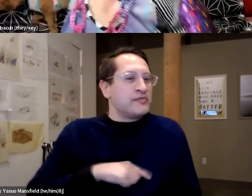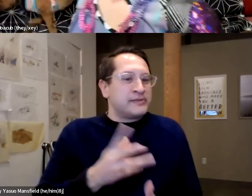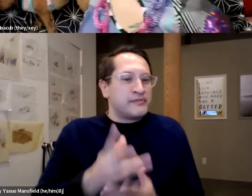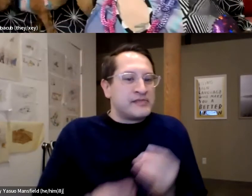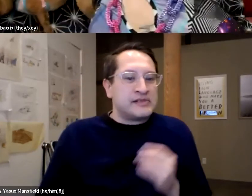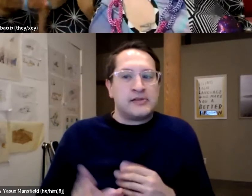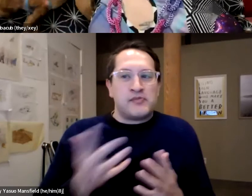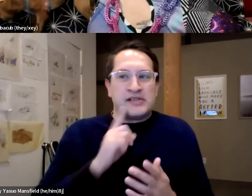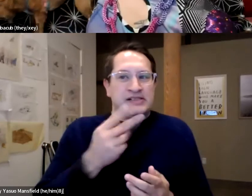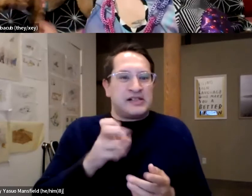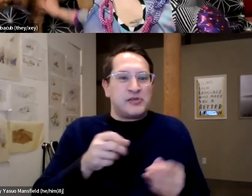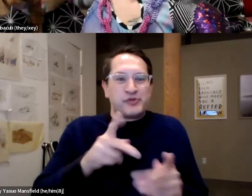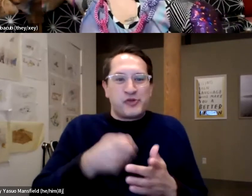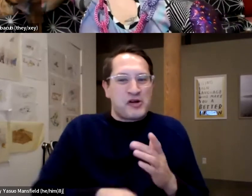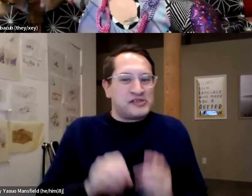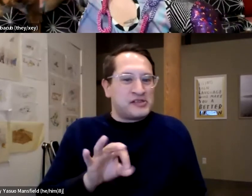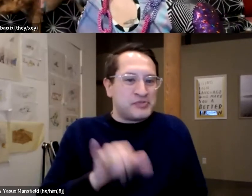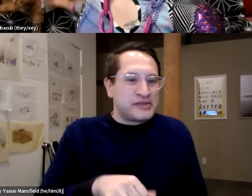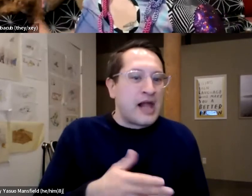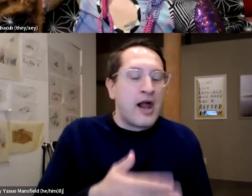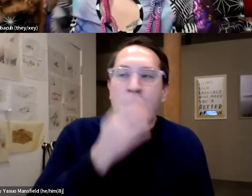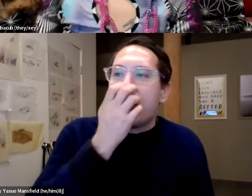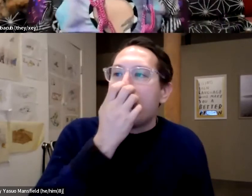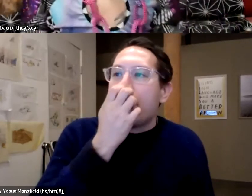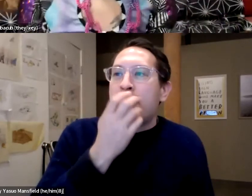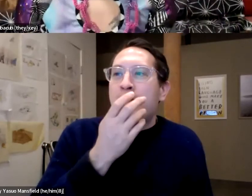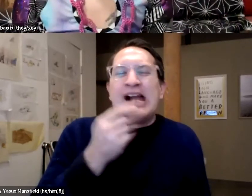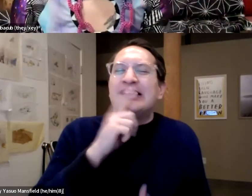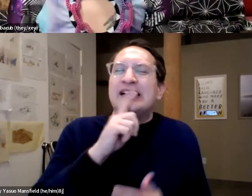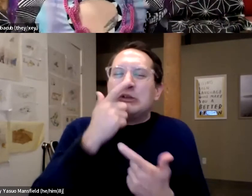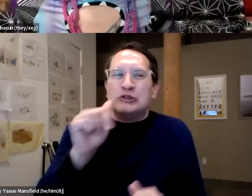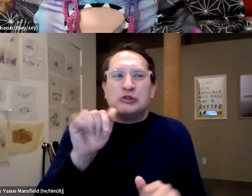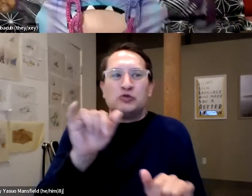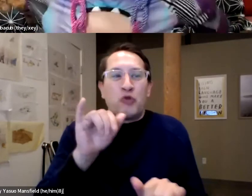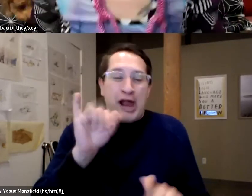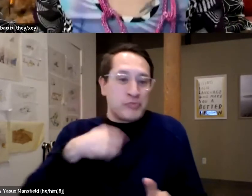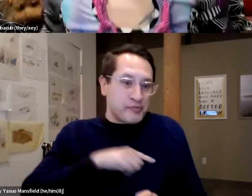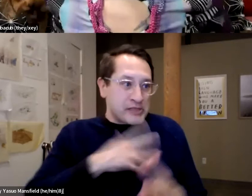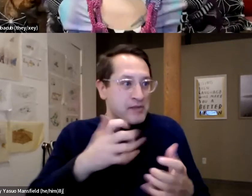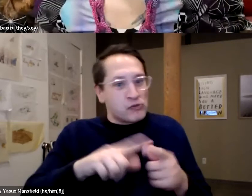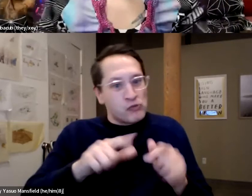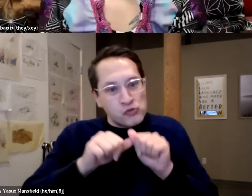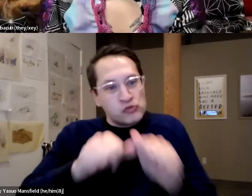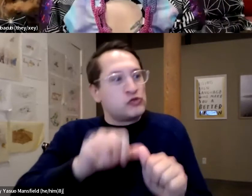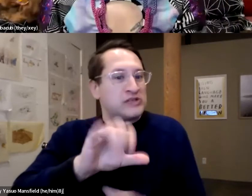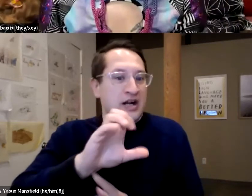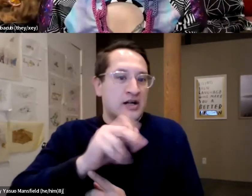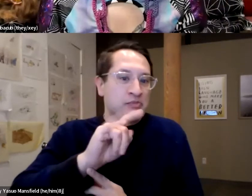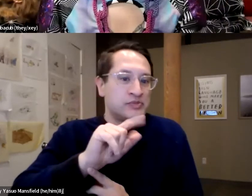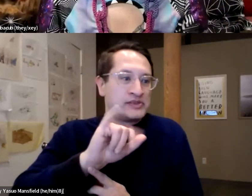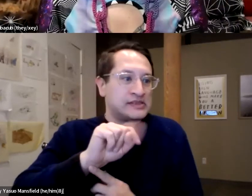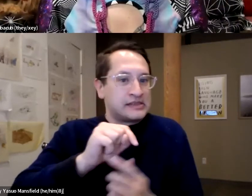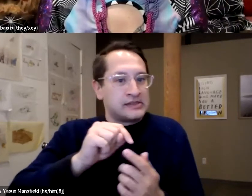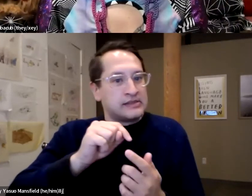have to ask, what are we missing? What is the opportunity? What's the cost of doing that? And it's interesting too, if we want